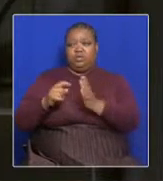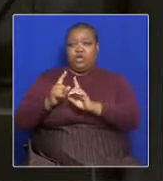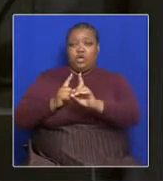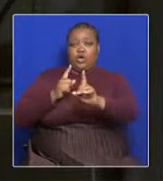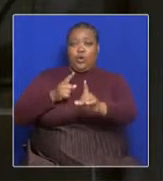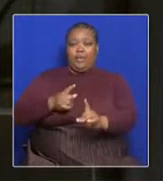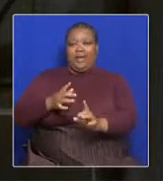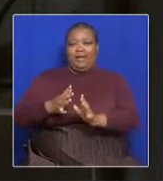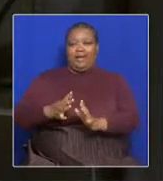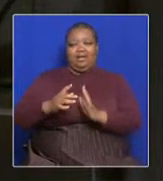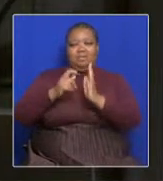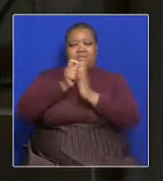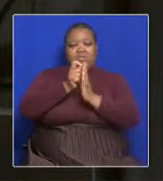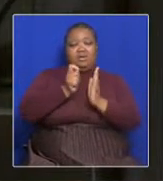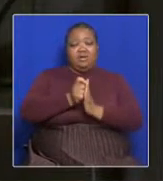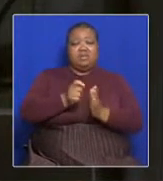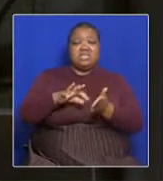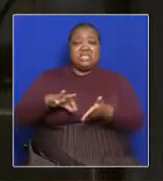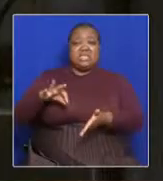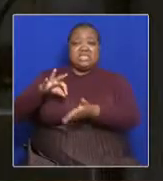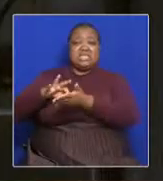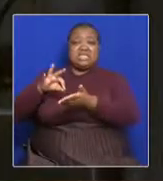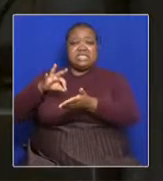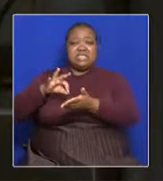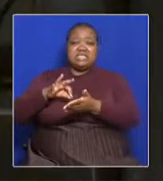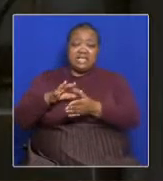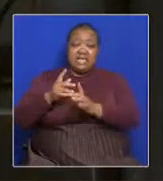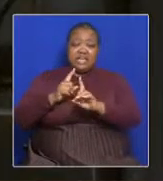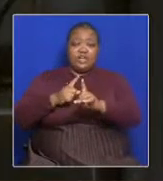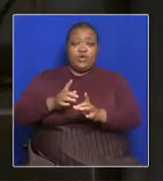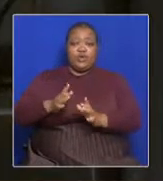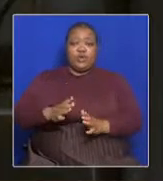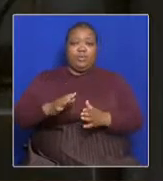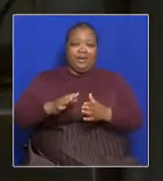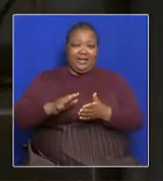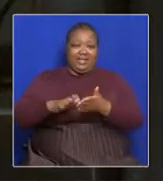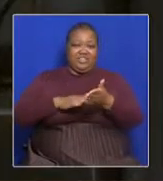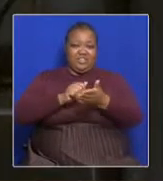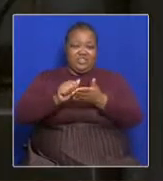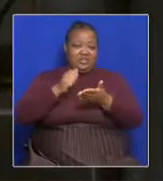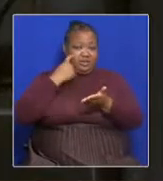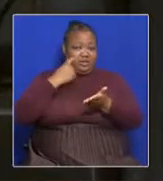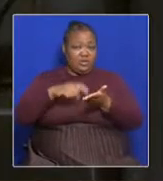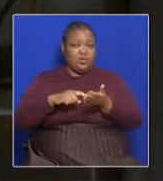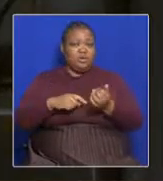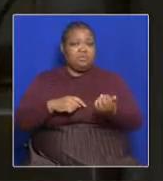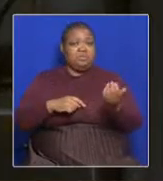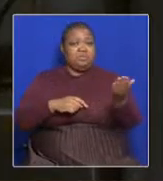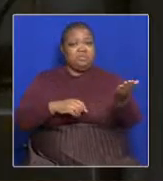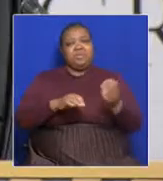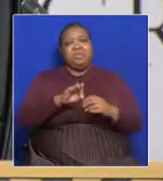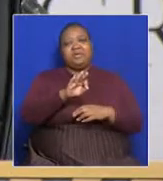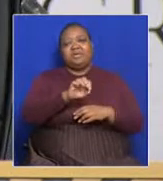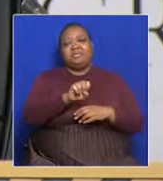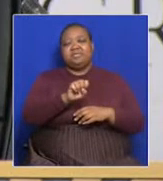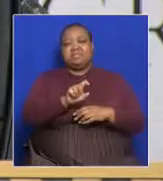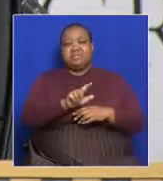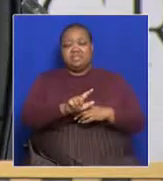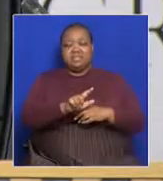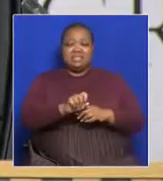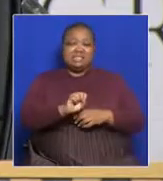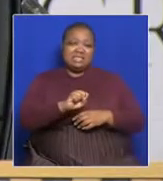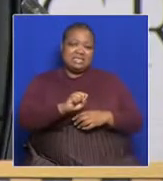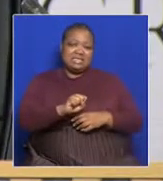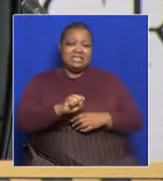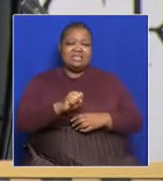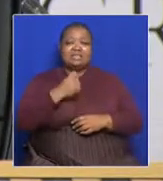signed off by your commander, and then that gets served on the FSL. Yes, but once again, Commissioner,